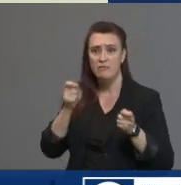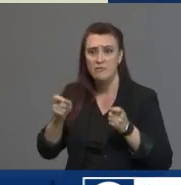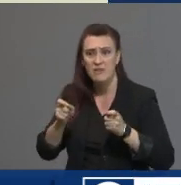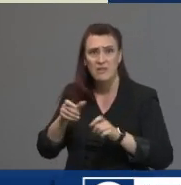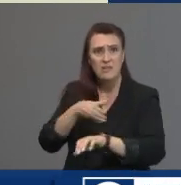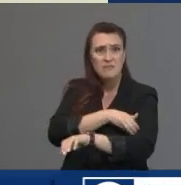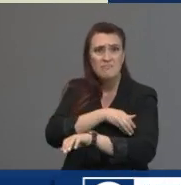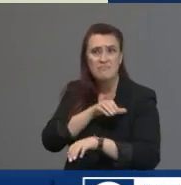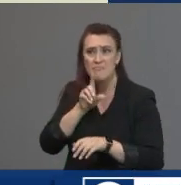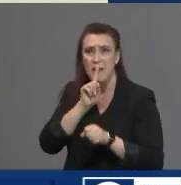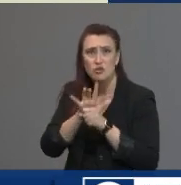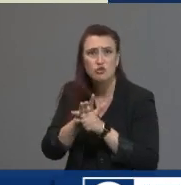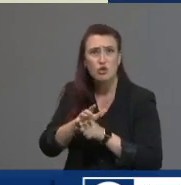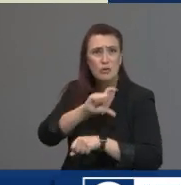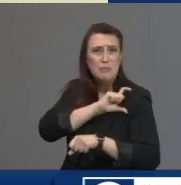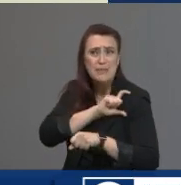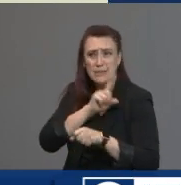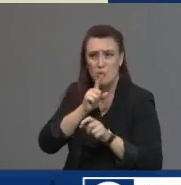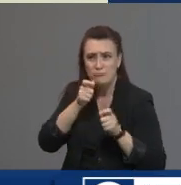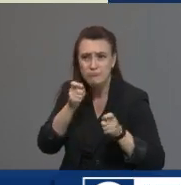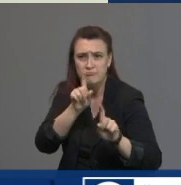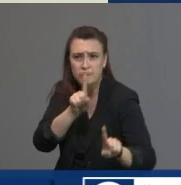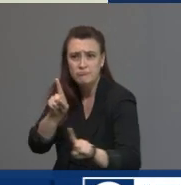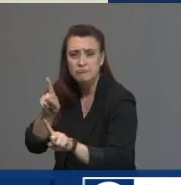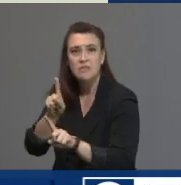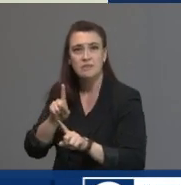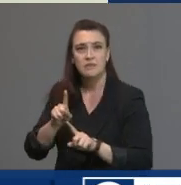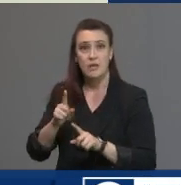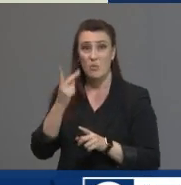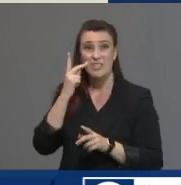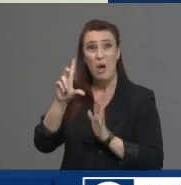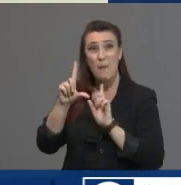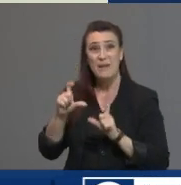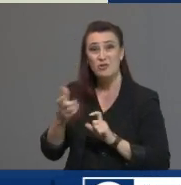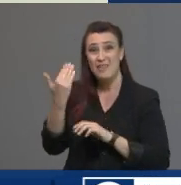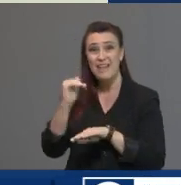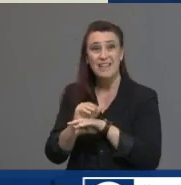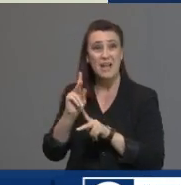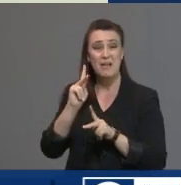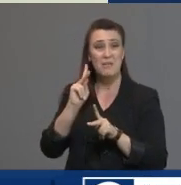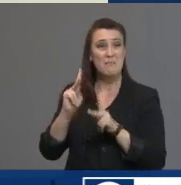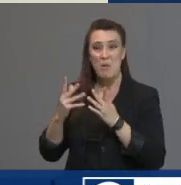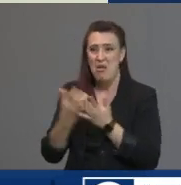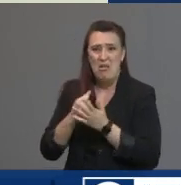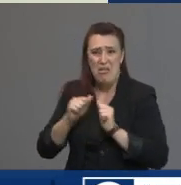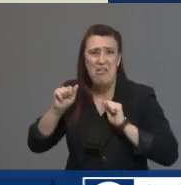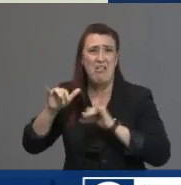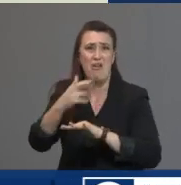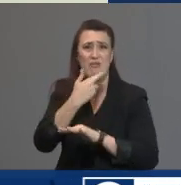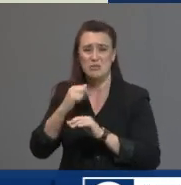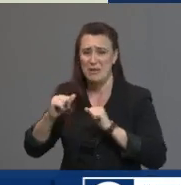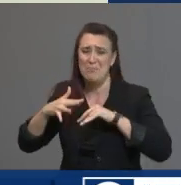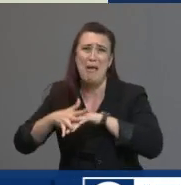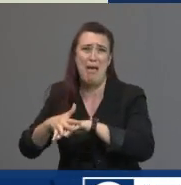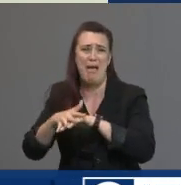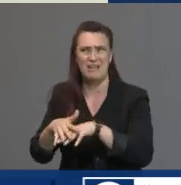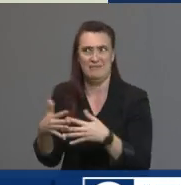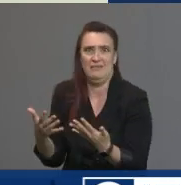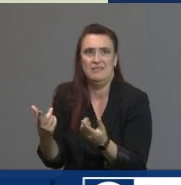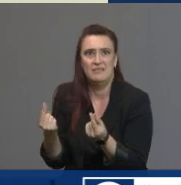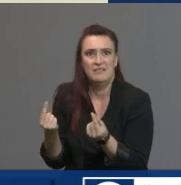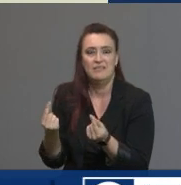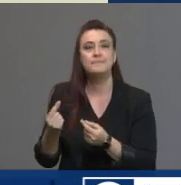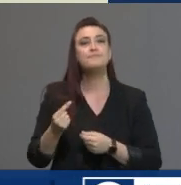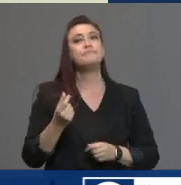already? Well, I want to say to those restaurants, and I saw many pictures, had many pictures sent to me, our